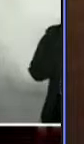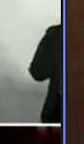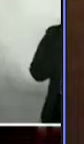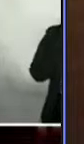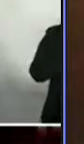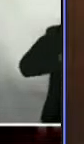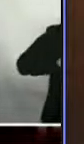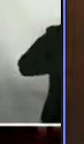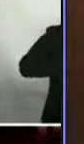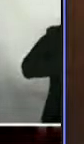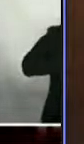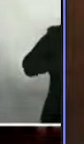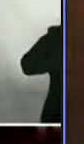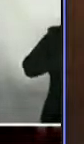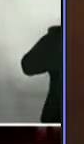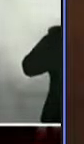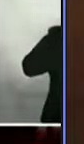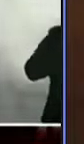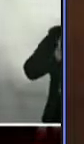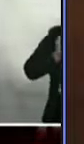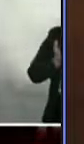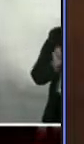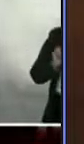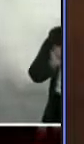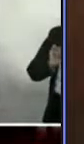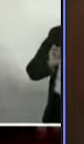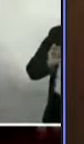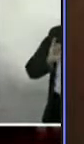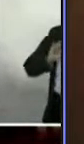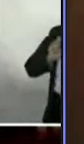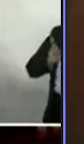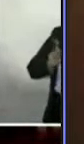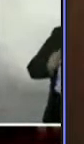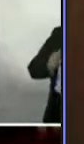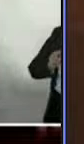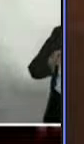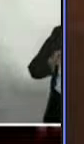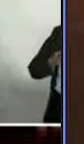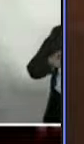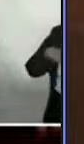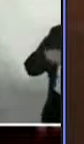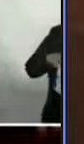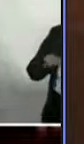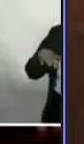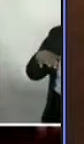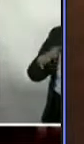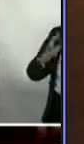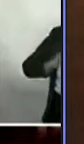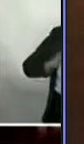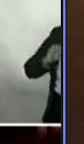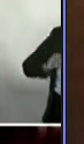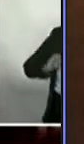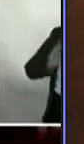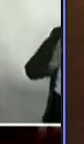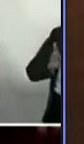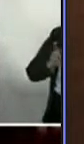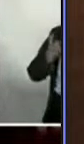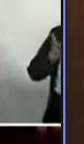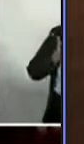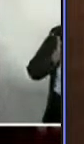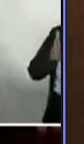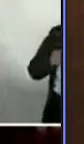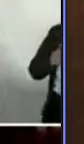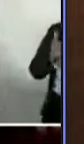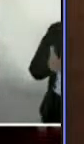is largely accredited to our efforts and initiatives aimed at rebuilding the tourism sector after the impact of COVID-19, the unrest and